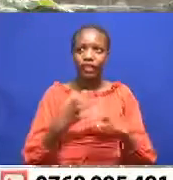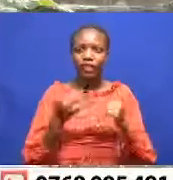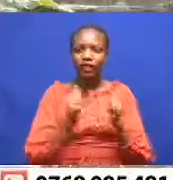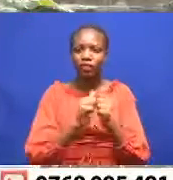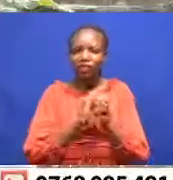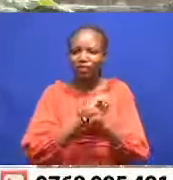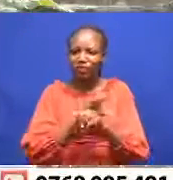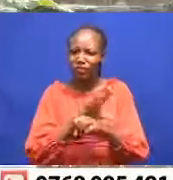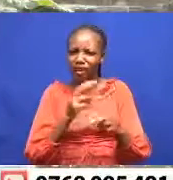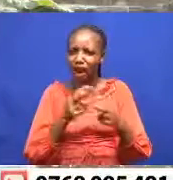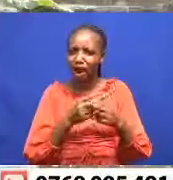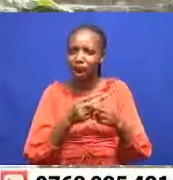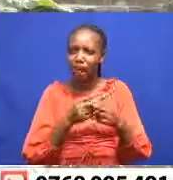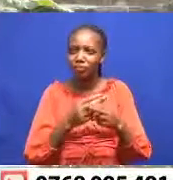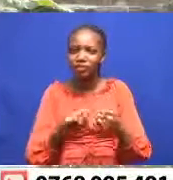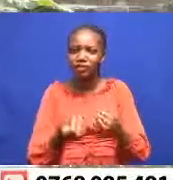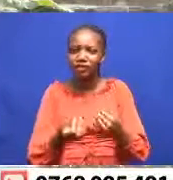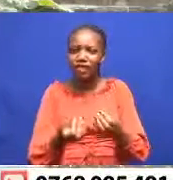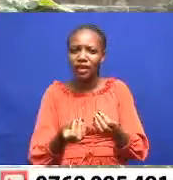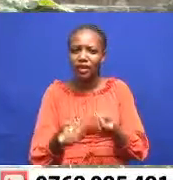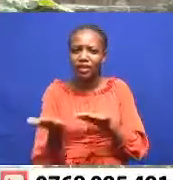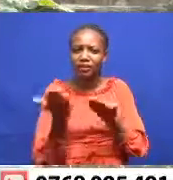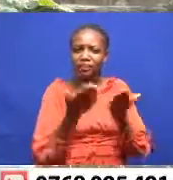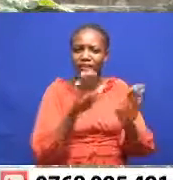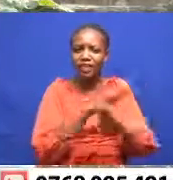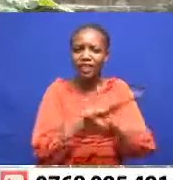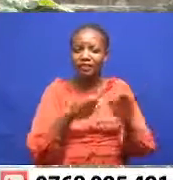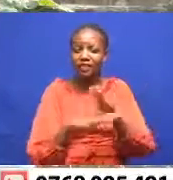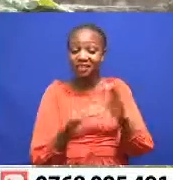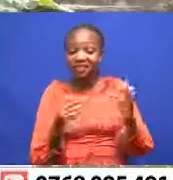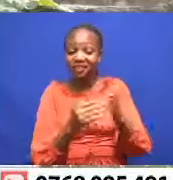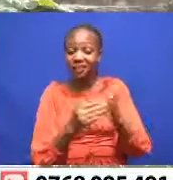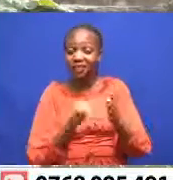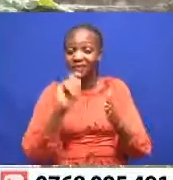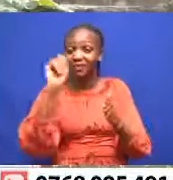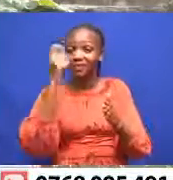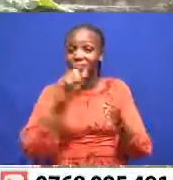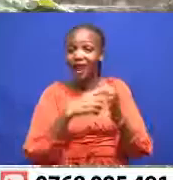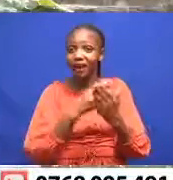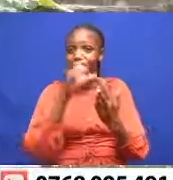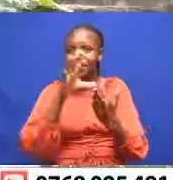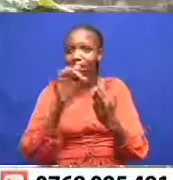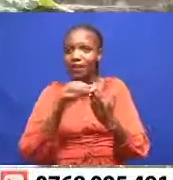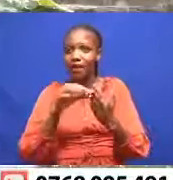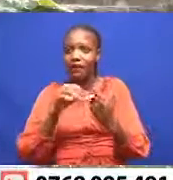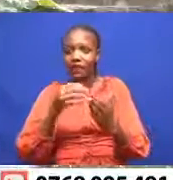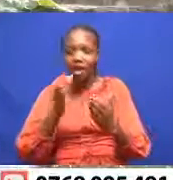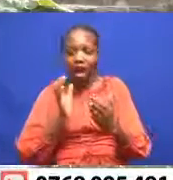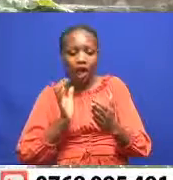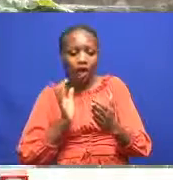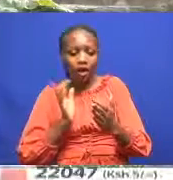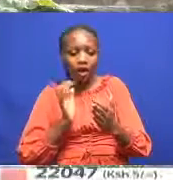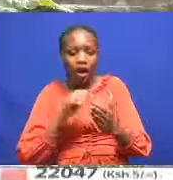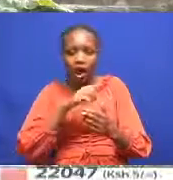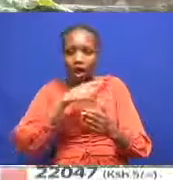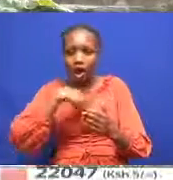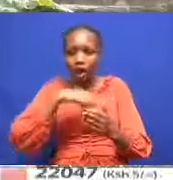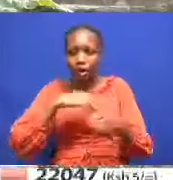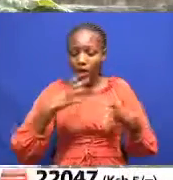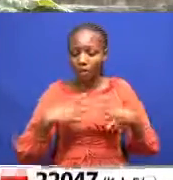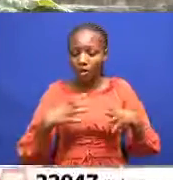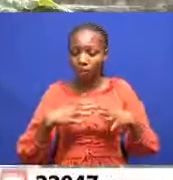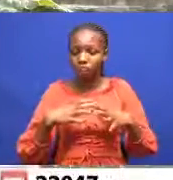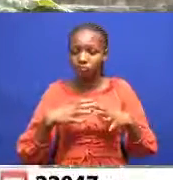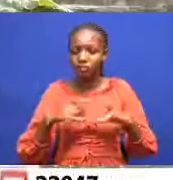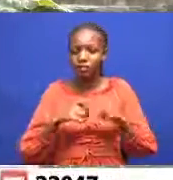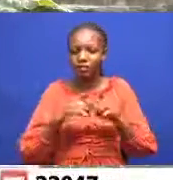COVID-19 almost bringing everything in the country to a standstill, among them our very own local traditions brought to their knees,